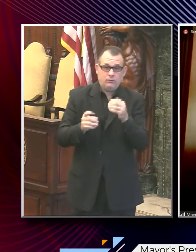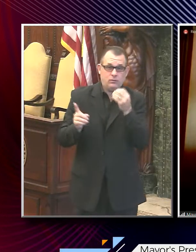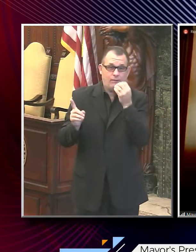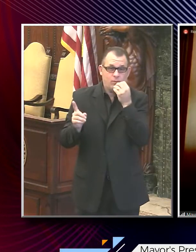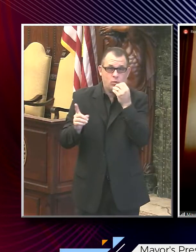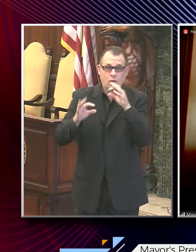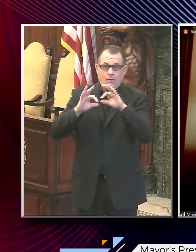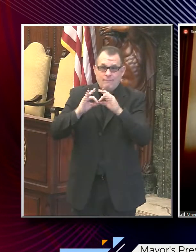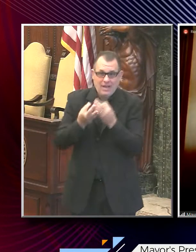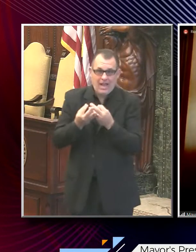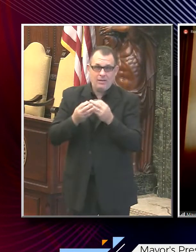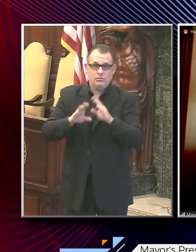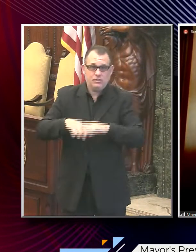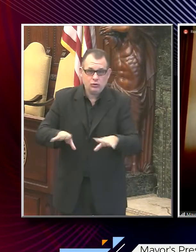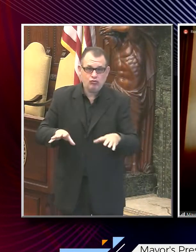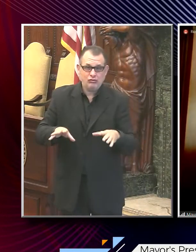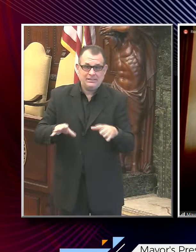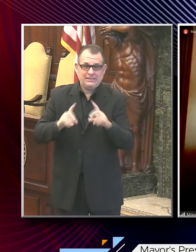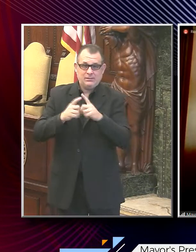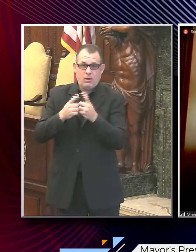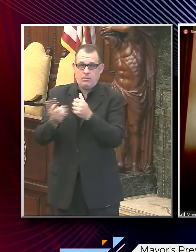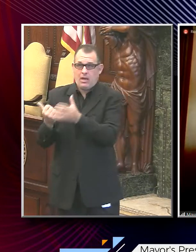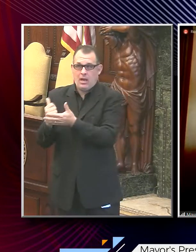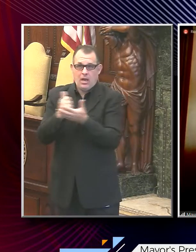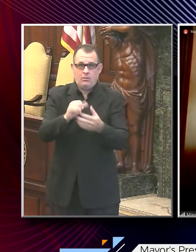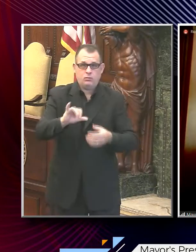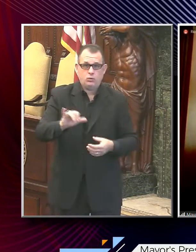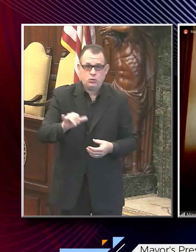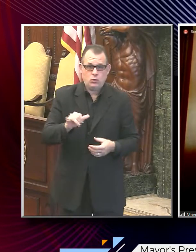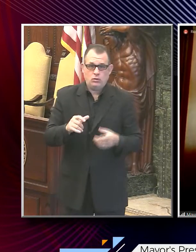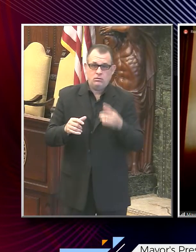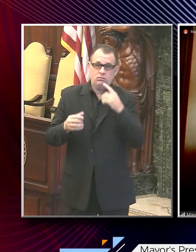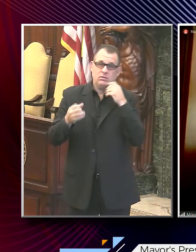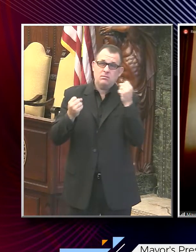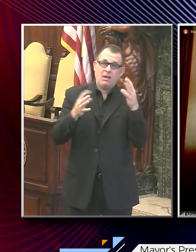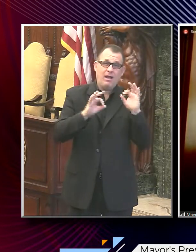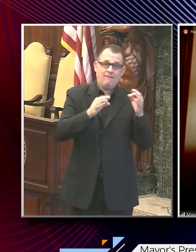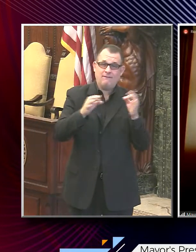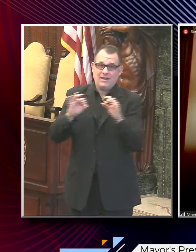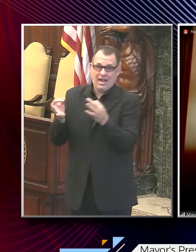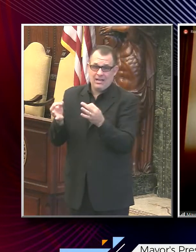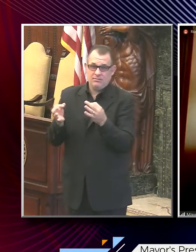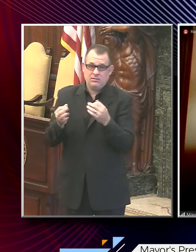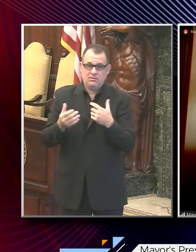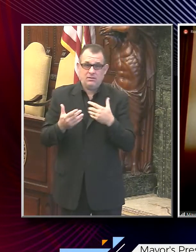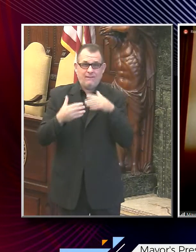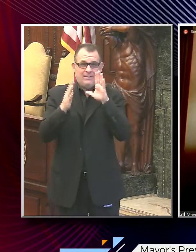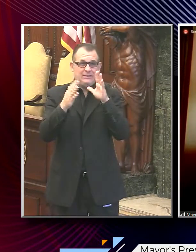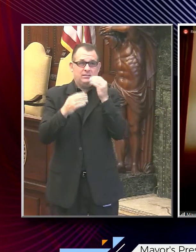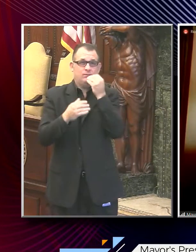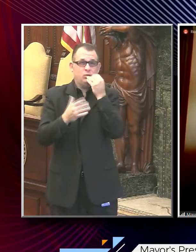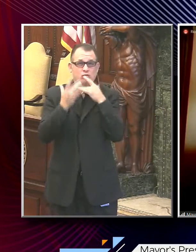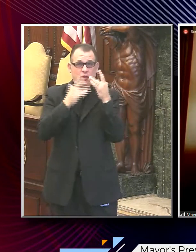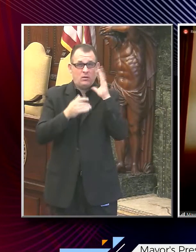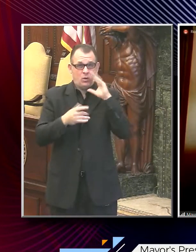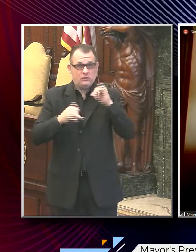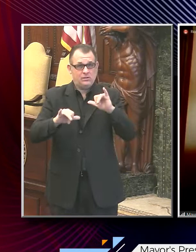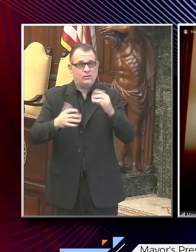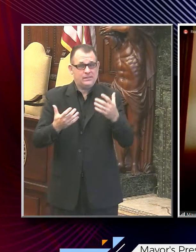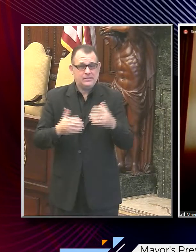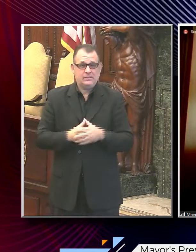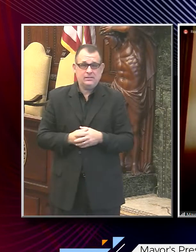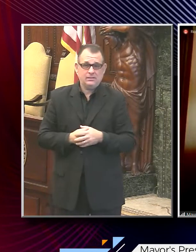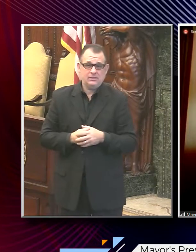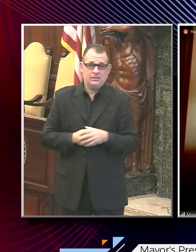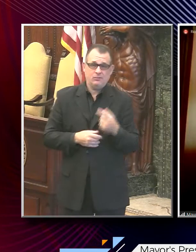communication. We know that many households are still facing food insecurity. We are grateful to those who have been fighting hunger in our region for this long